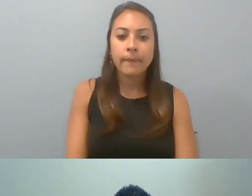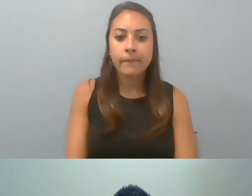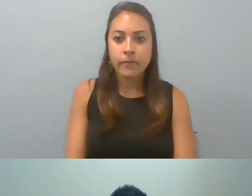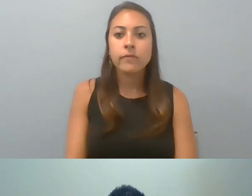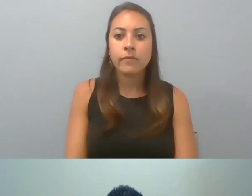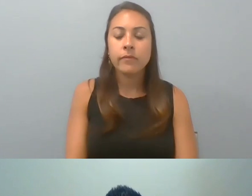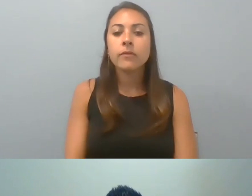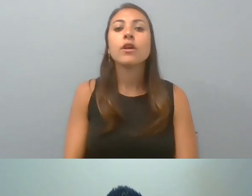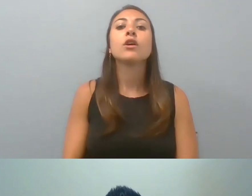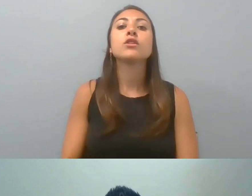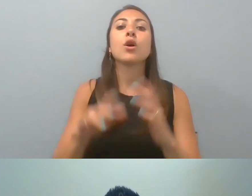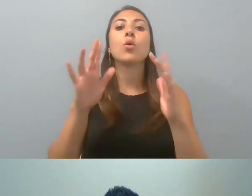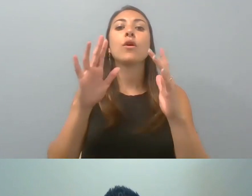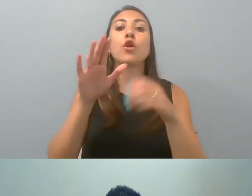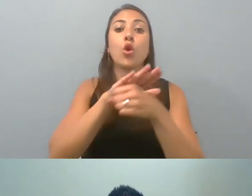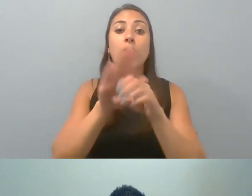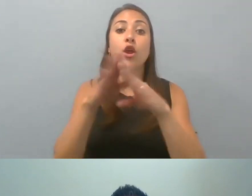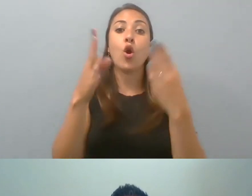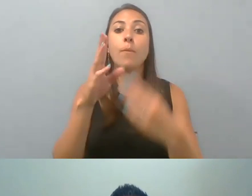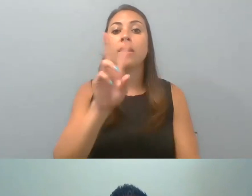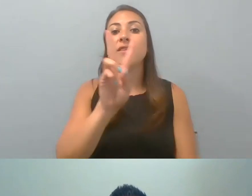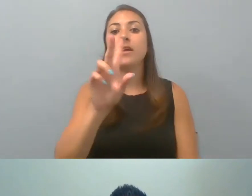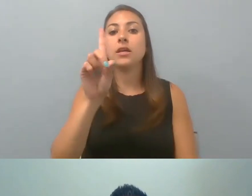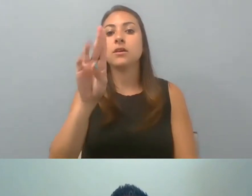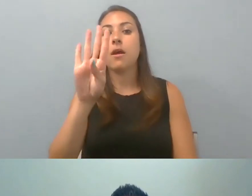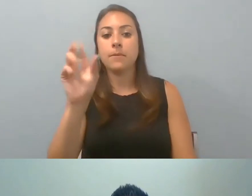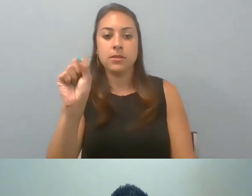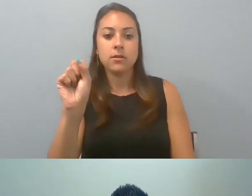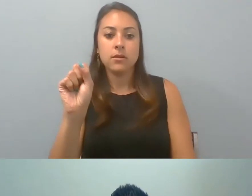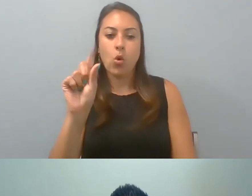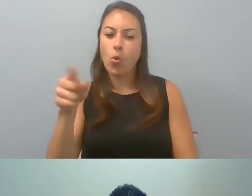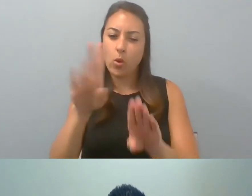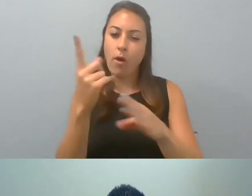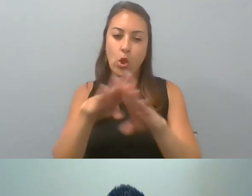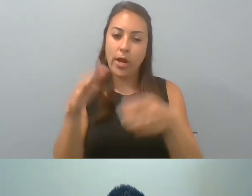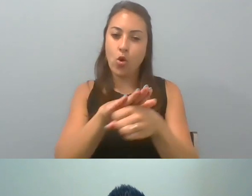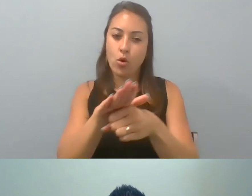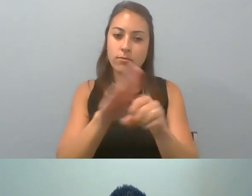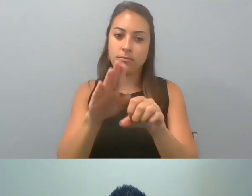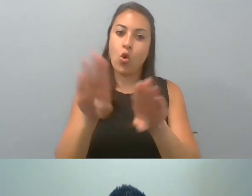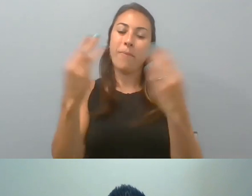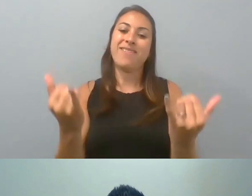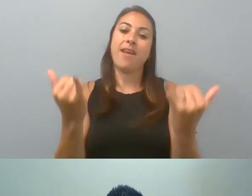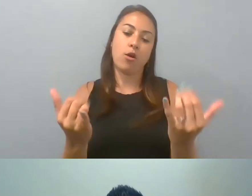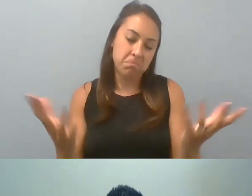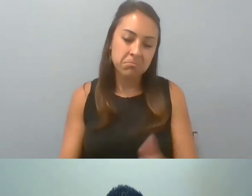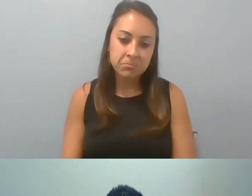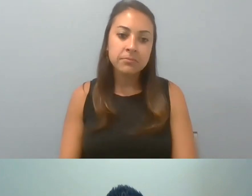open is the VDub, the Verney Woolley. That's the only location that's open right now. So that's feeding all of the